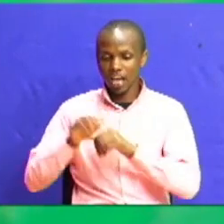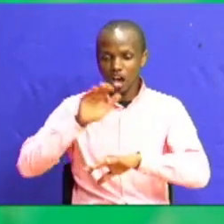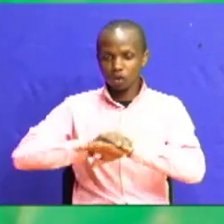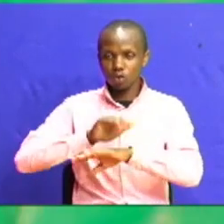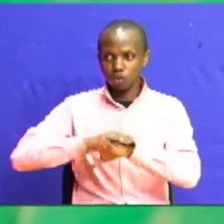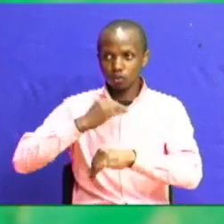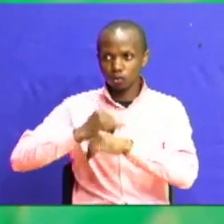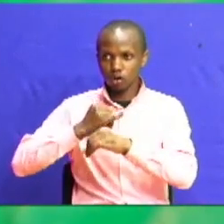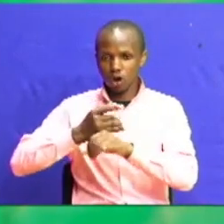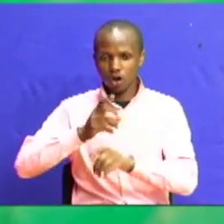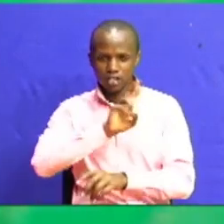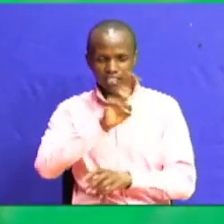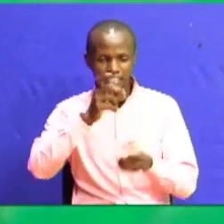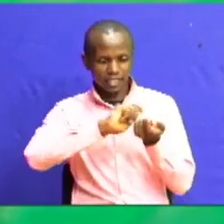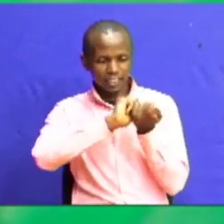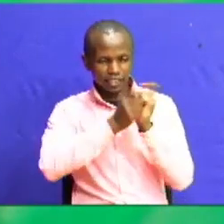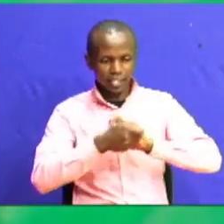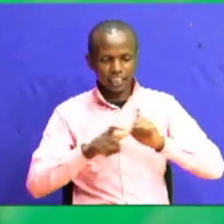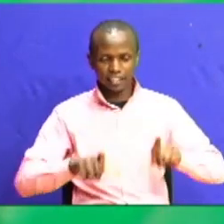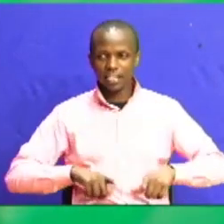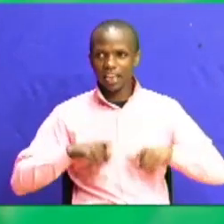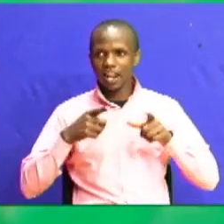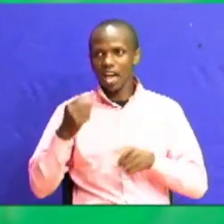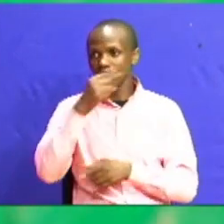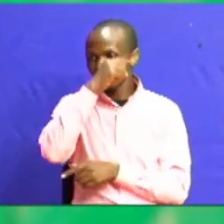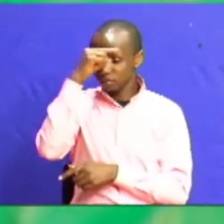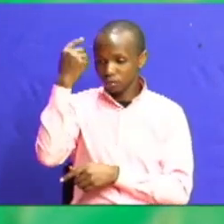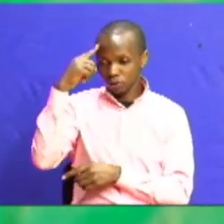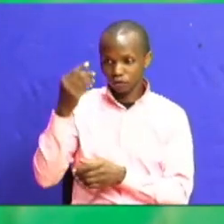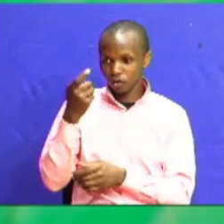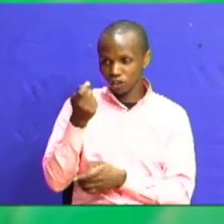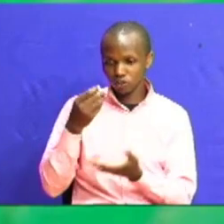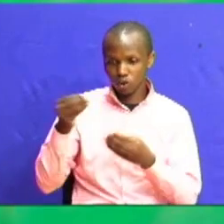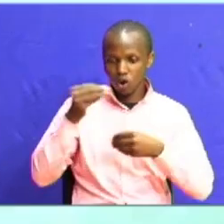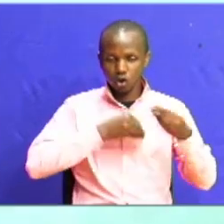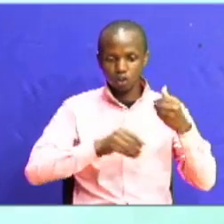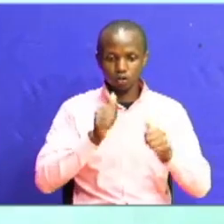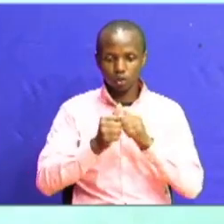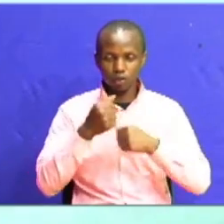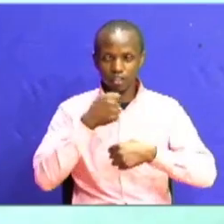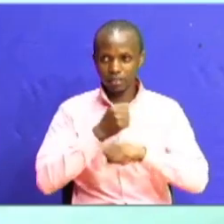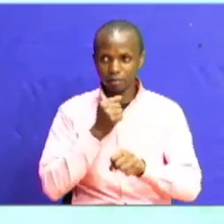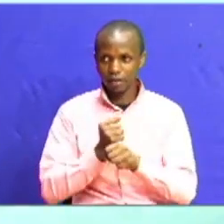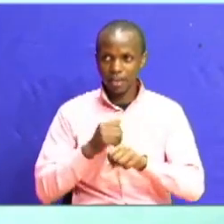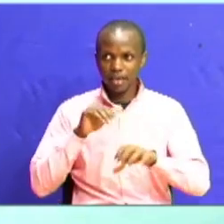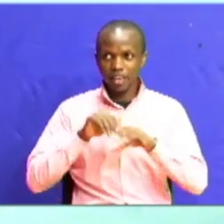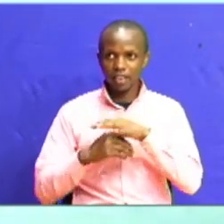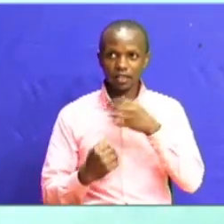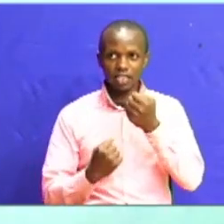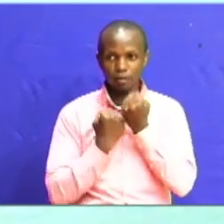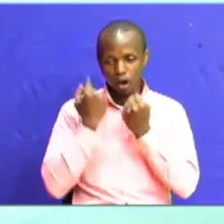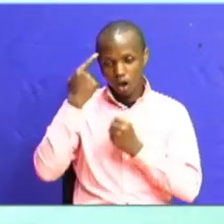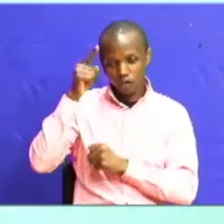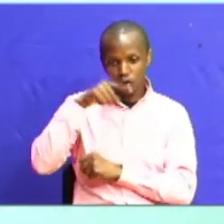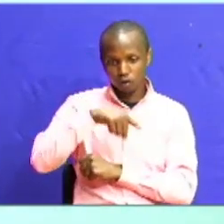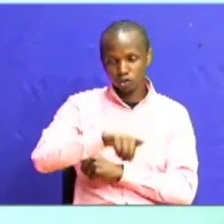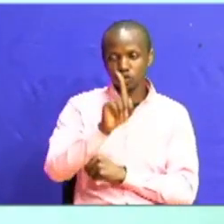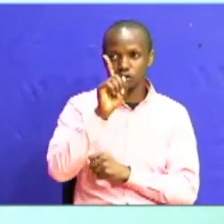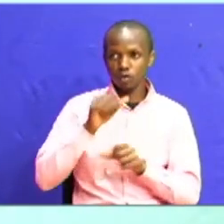see lives being transformed because of the little contribution that we make in support of their